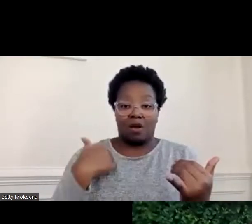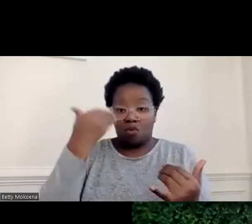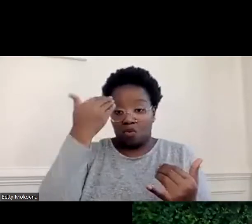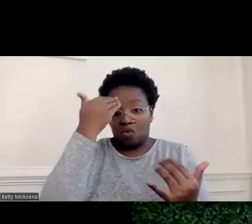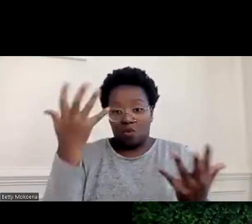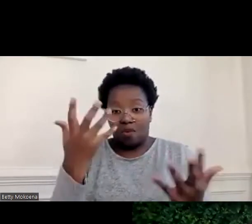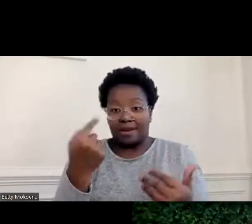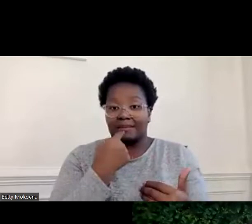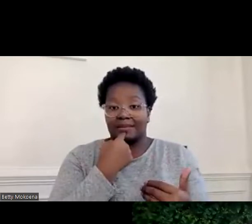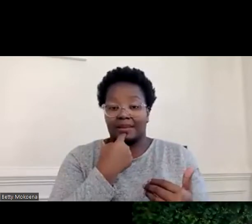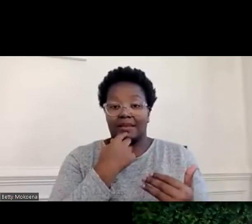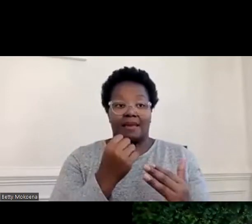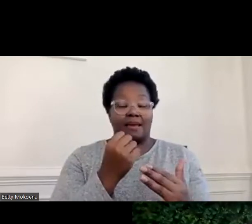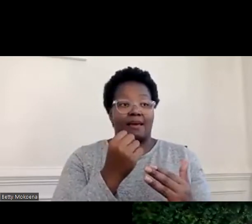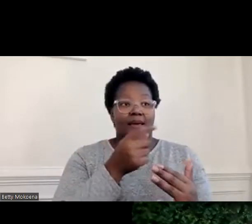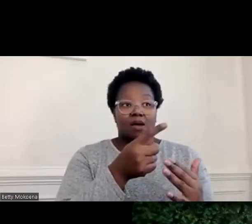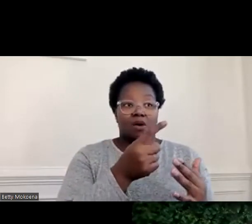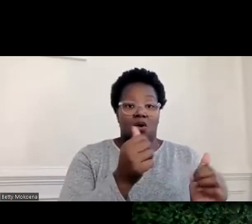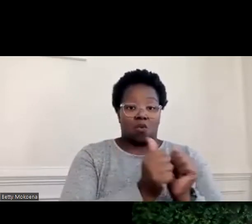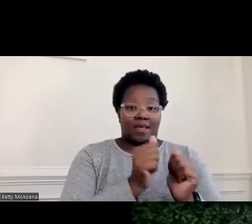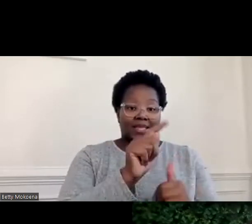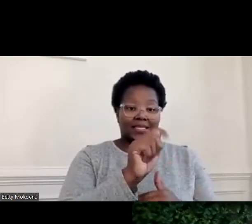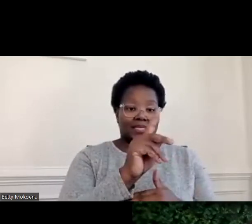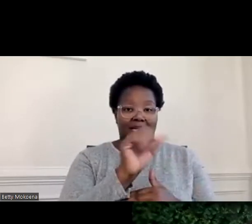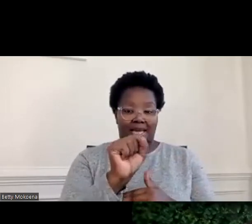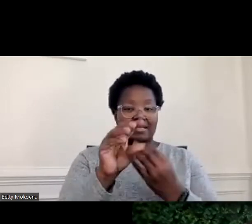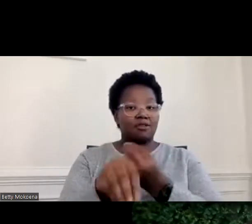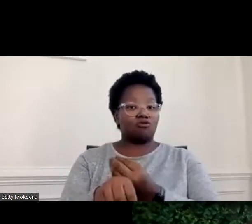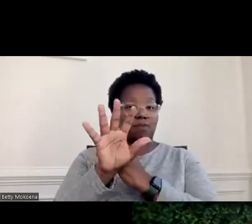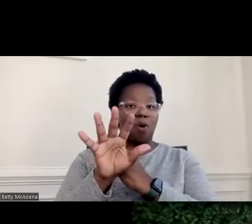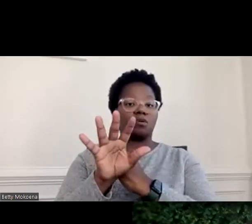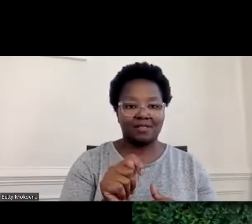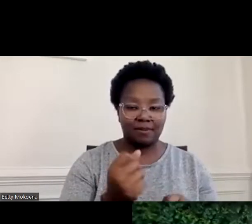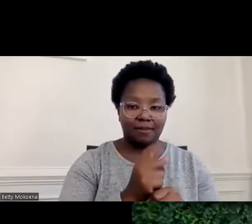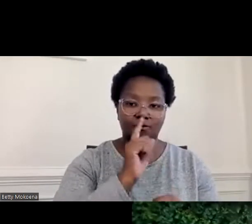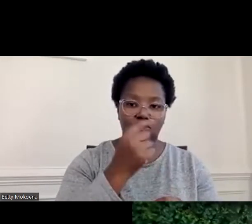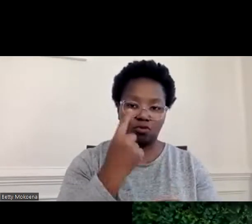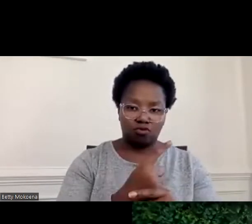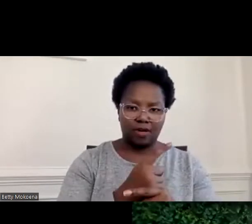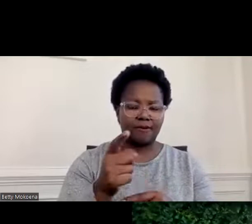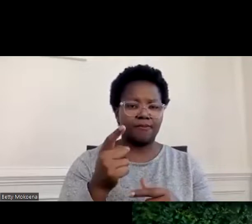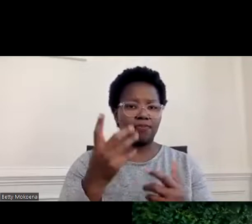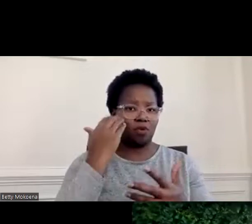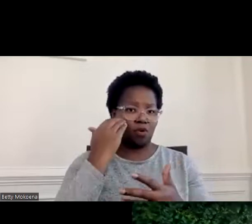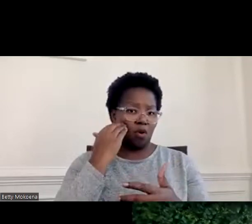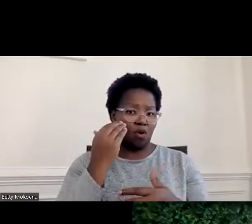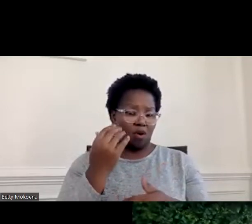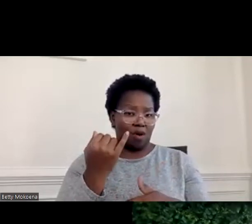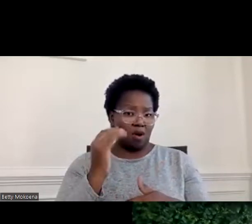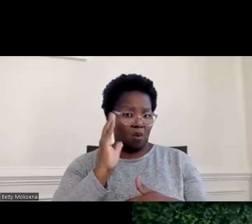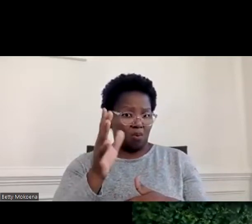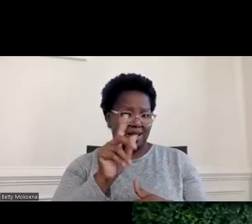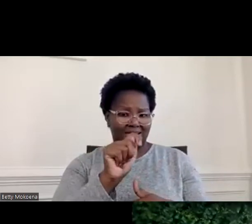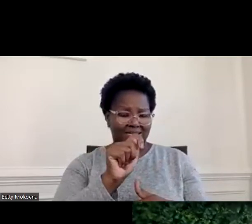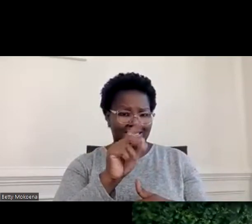that with tailored day, that remote option will continue to be available. Will DDS be engaging with providers